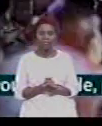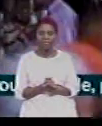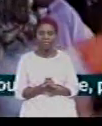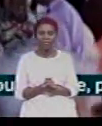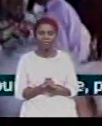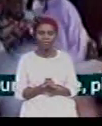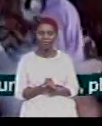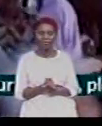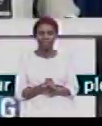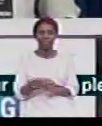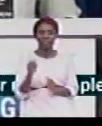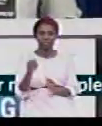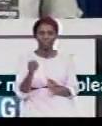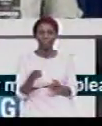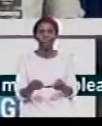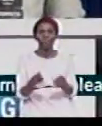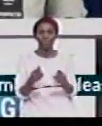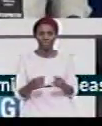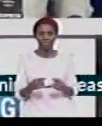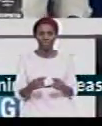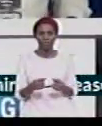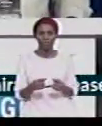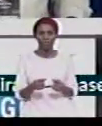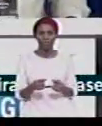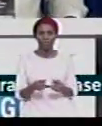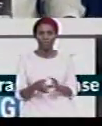Yes, come forward. Come forward.